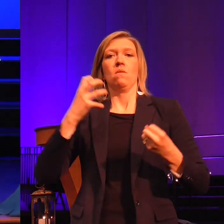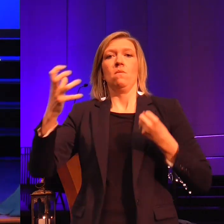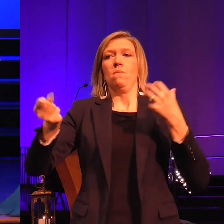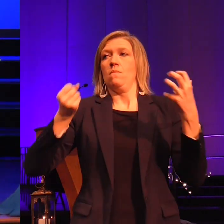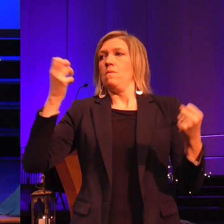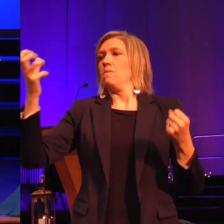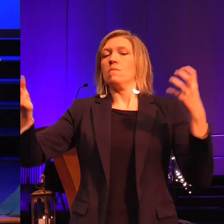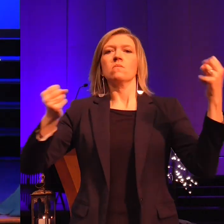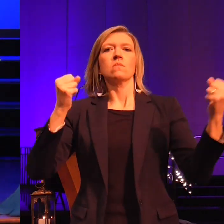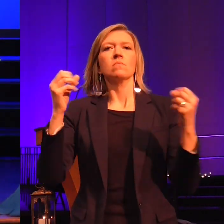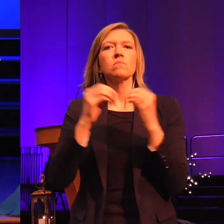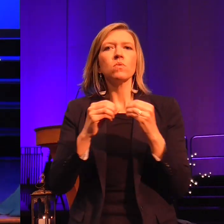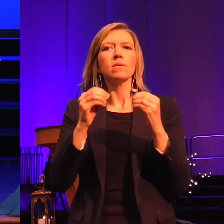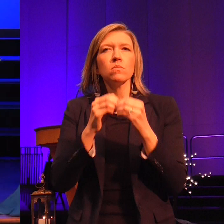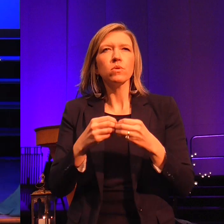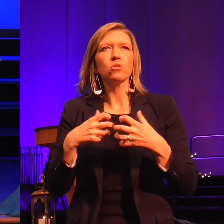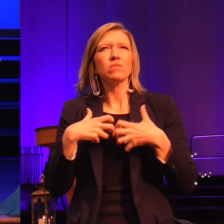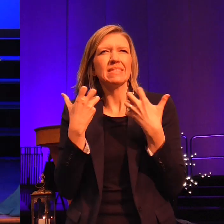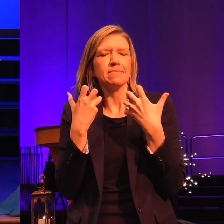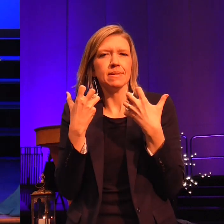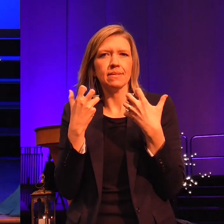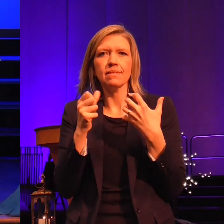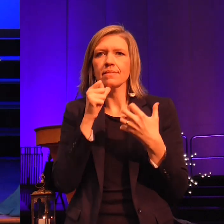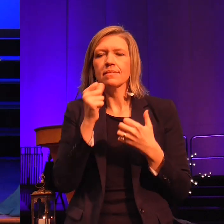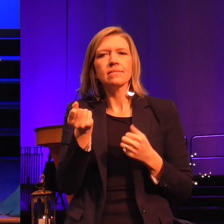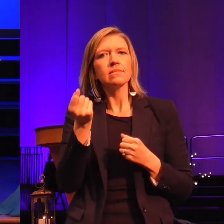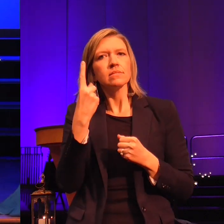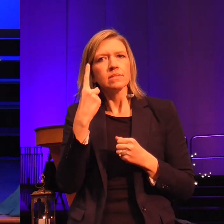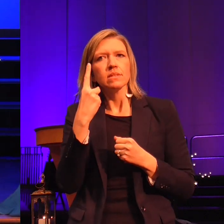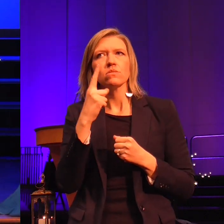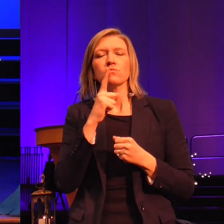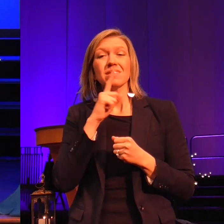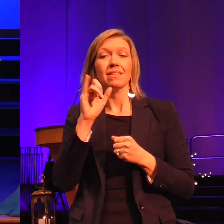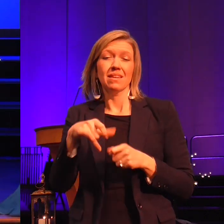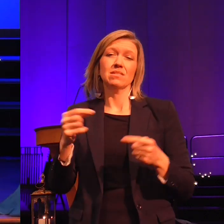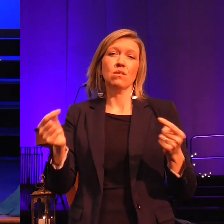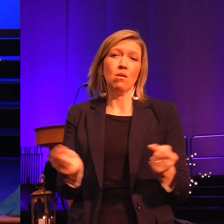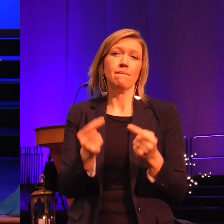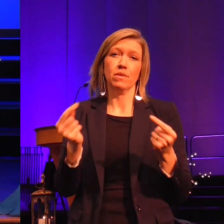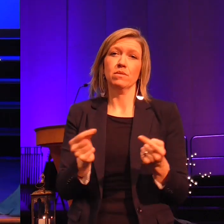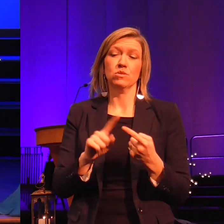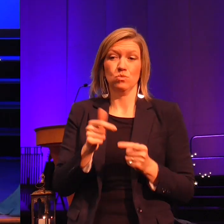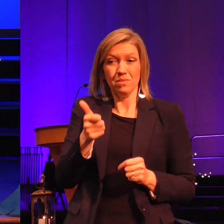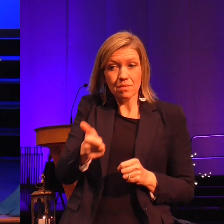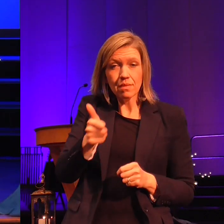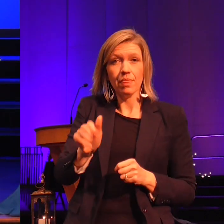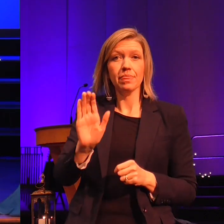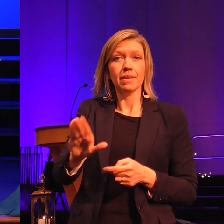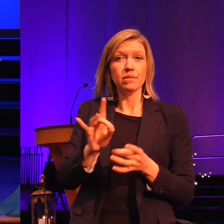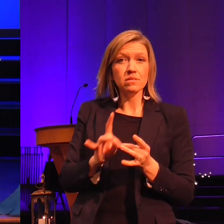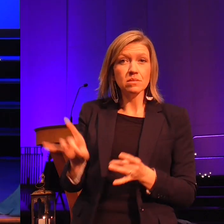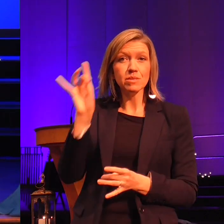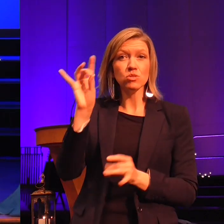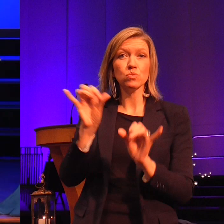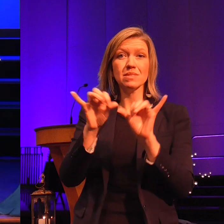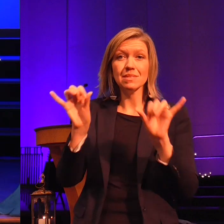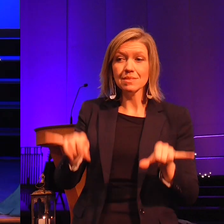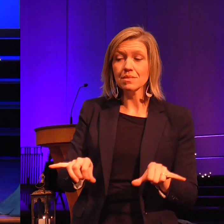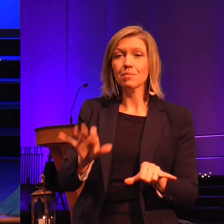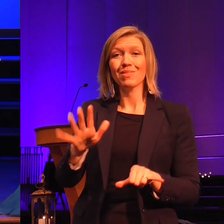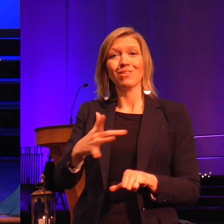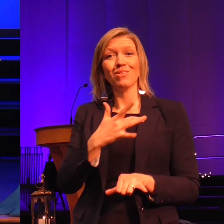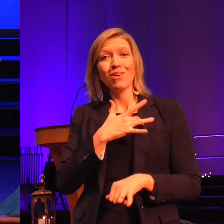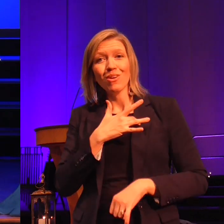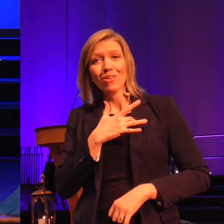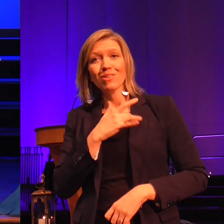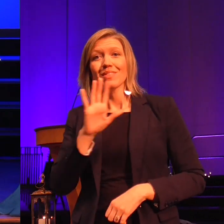collecting resentments, not understanding how harmful that is to their own spiritual system, to their heart, to